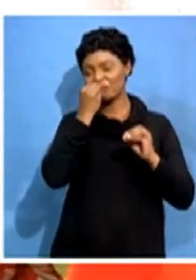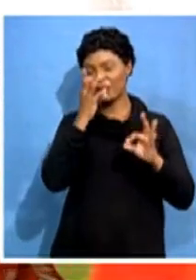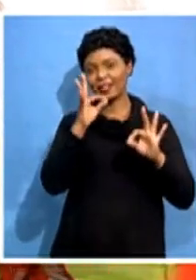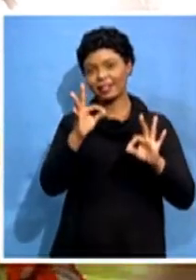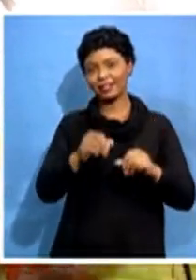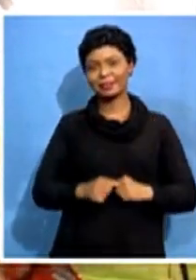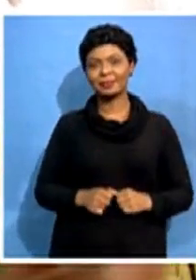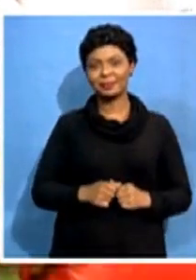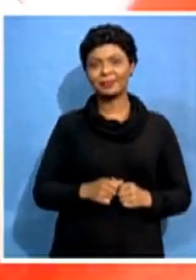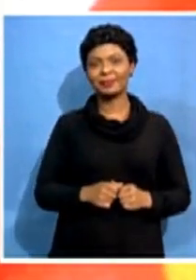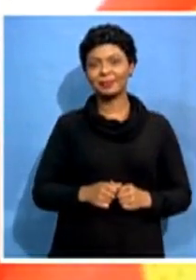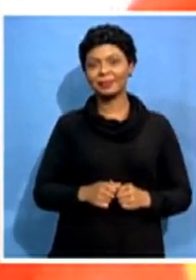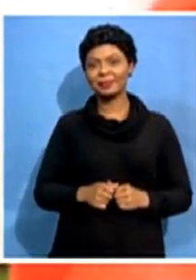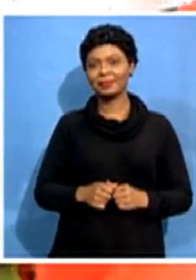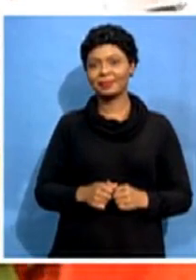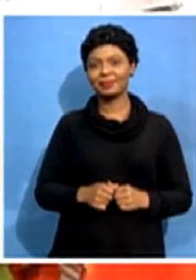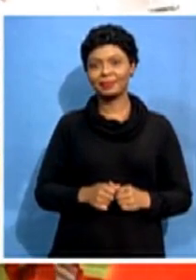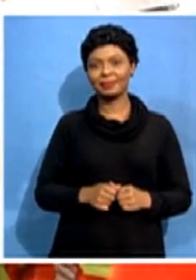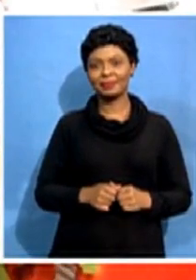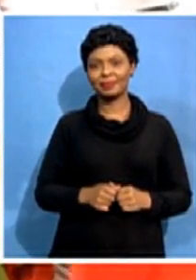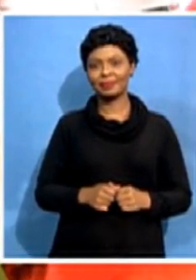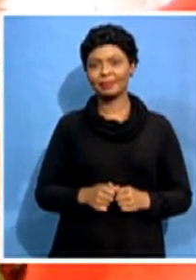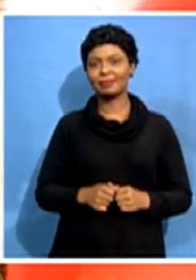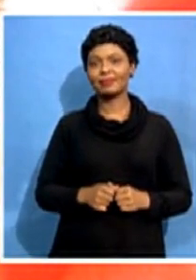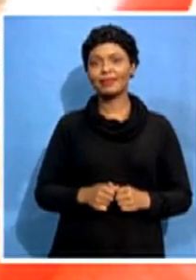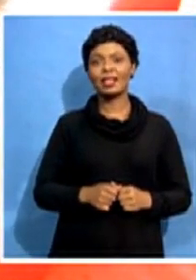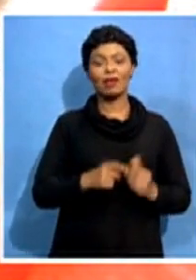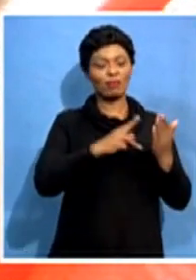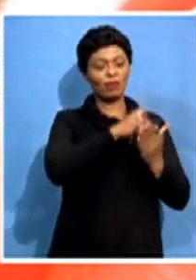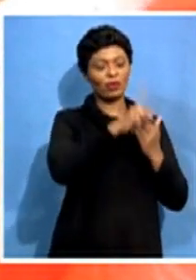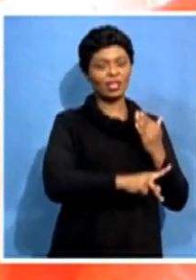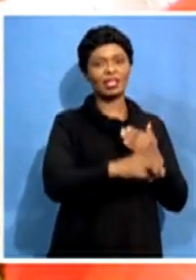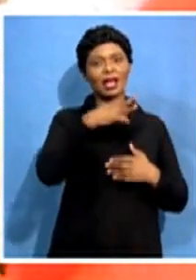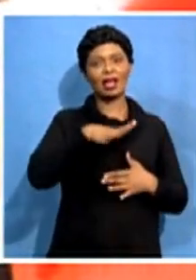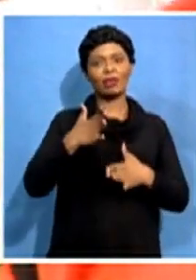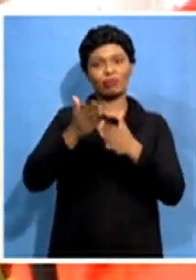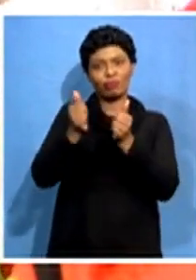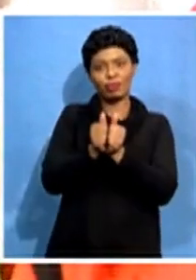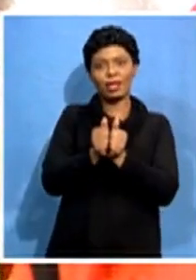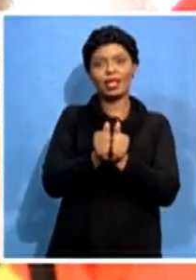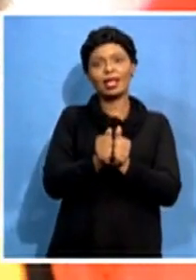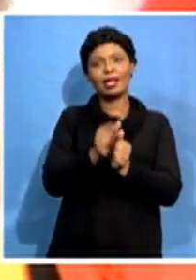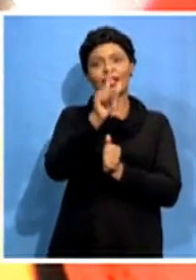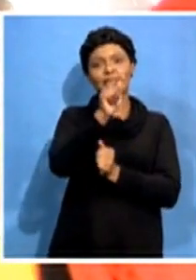another project we are working with the DTI and Transnet on the logistics hub.